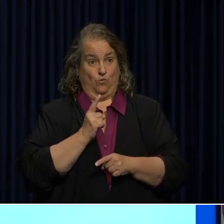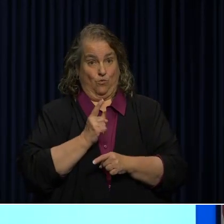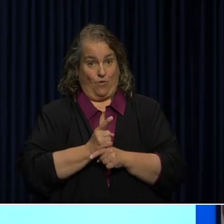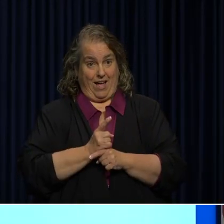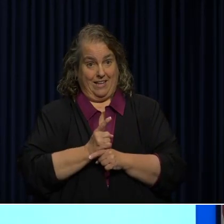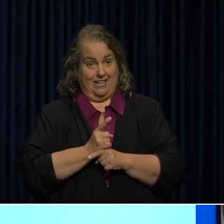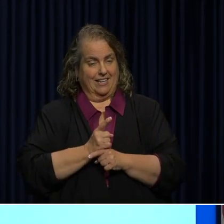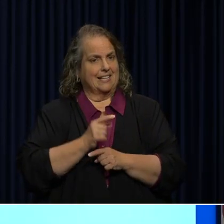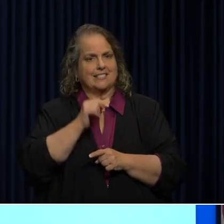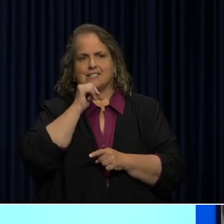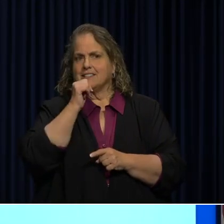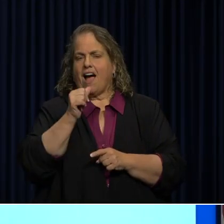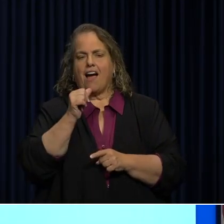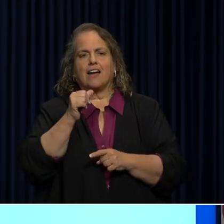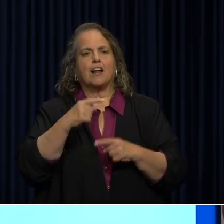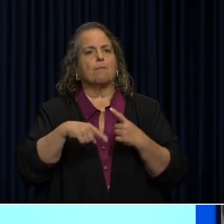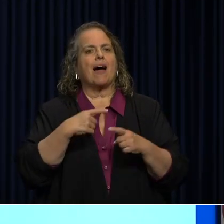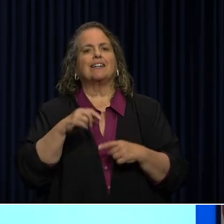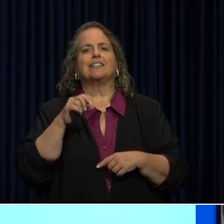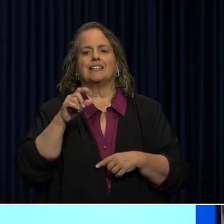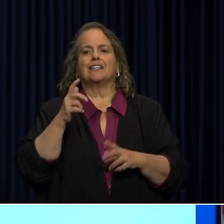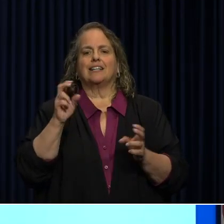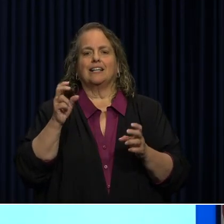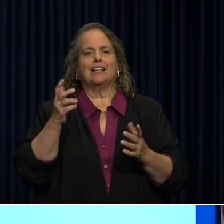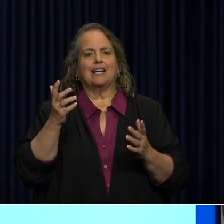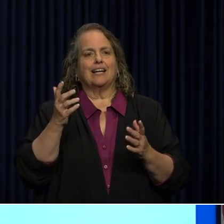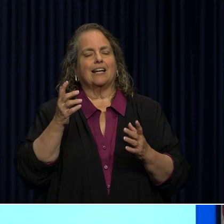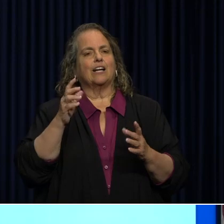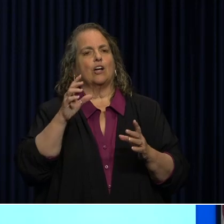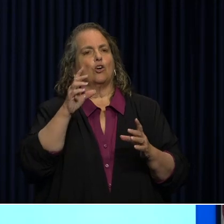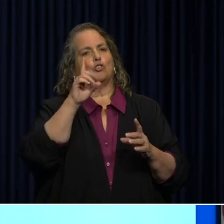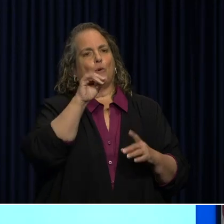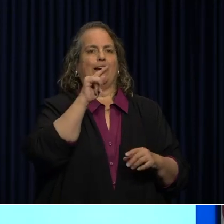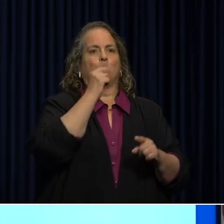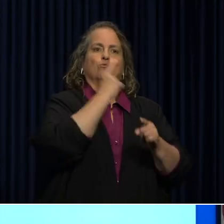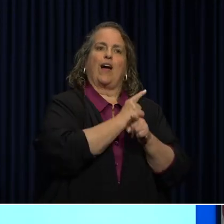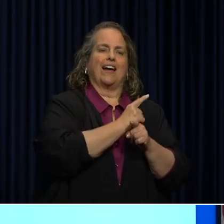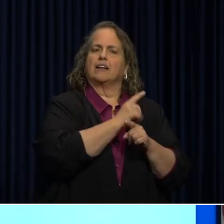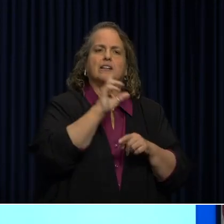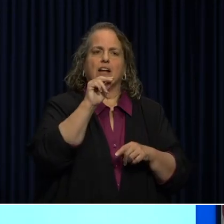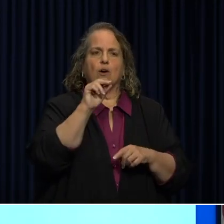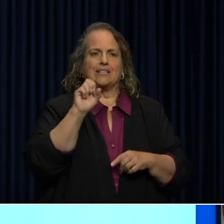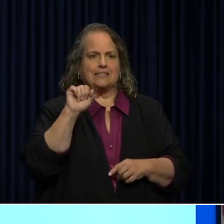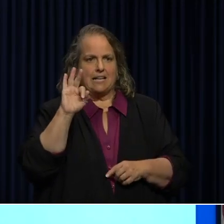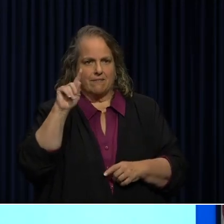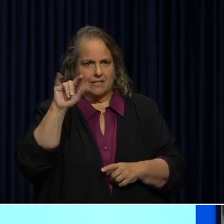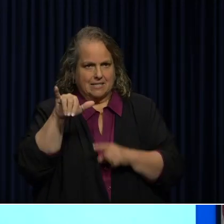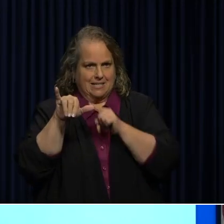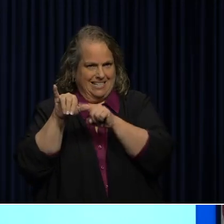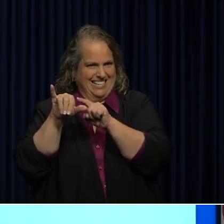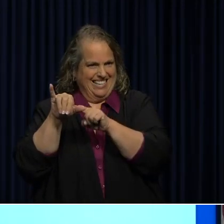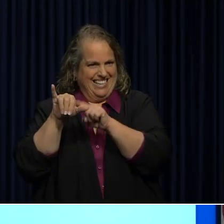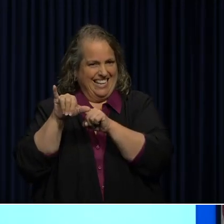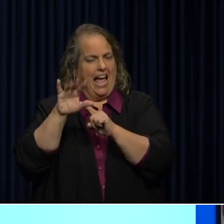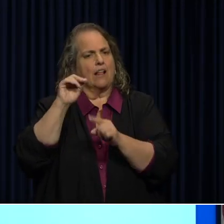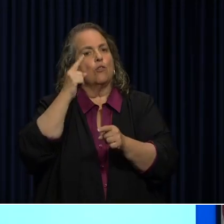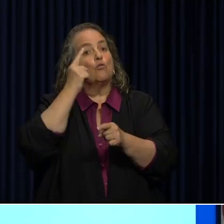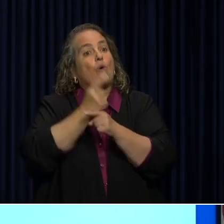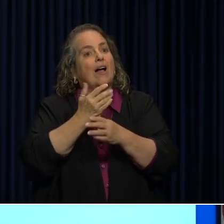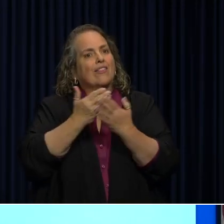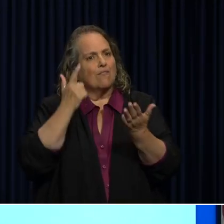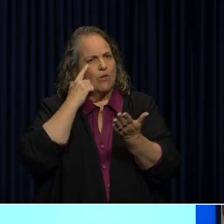isn't just about safety, though that's our number one concern. It's also the right thing for the economy. Avoiding a second